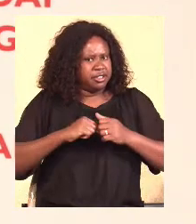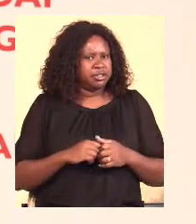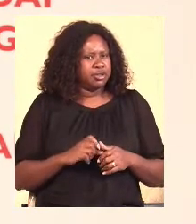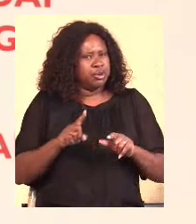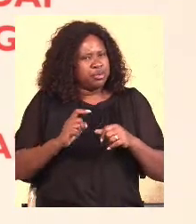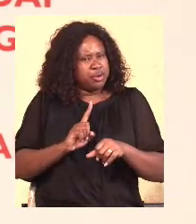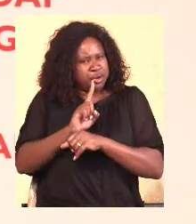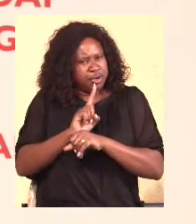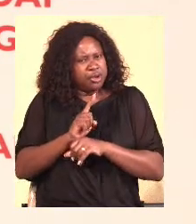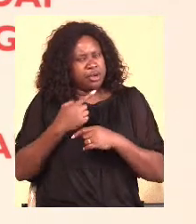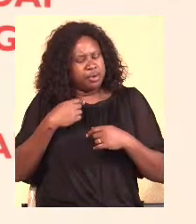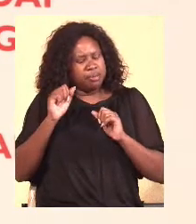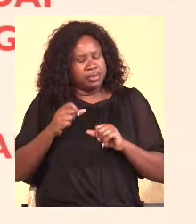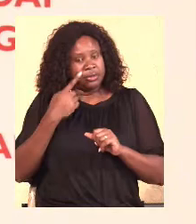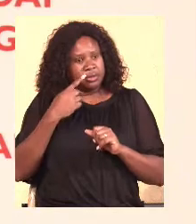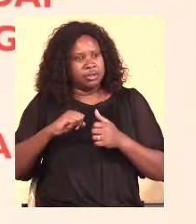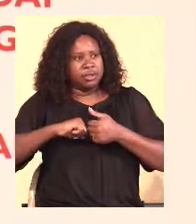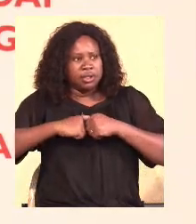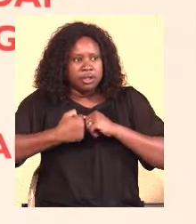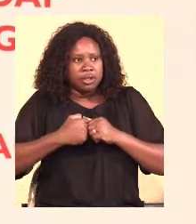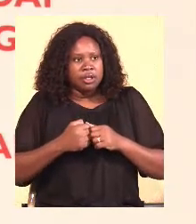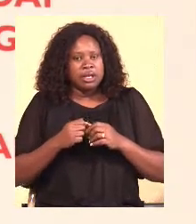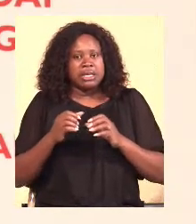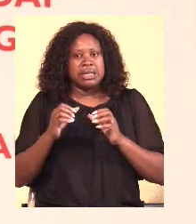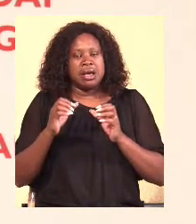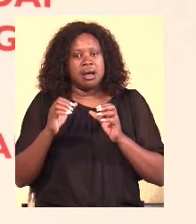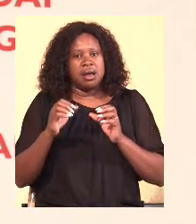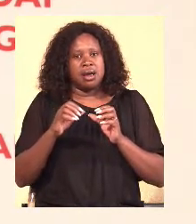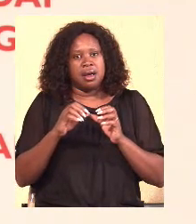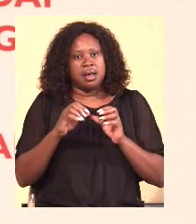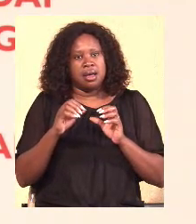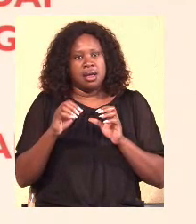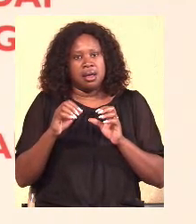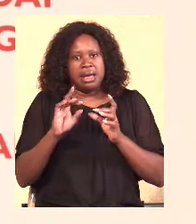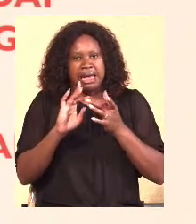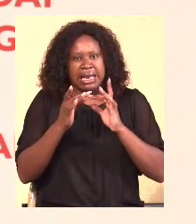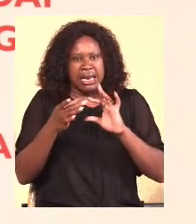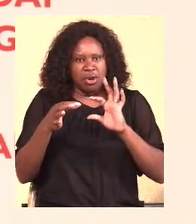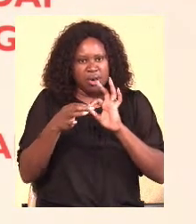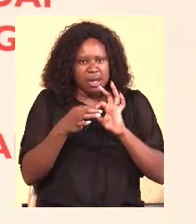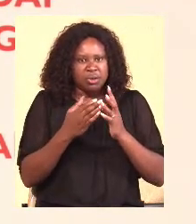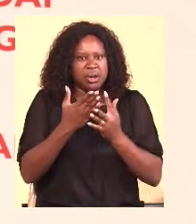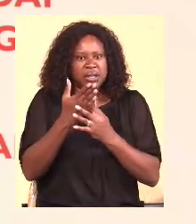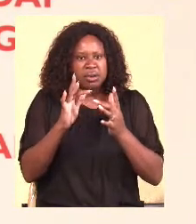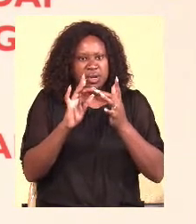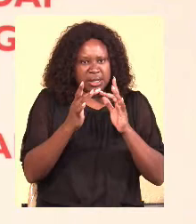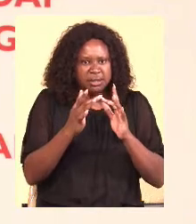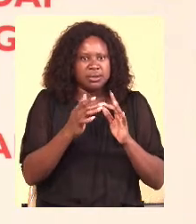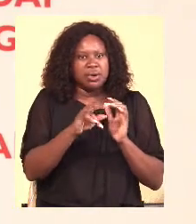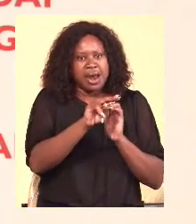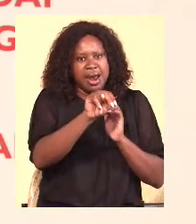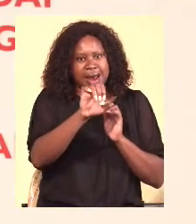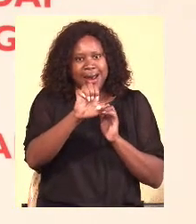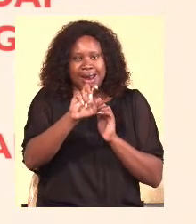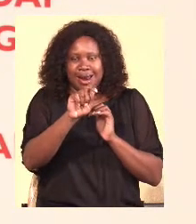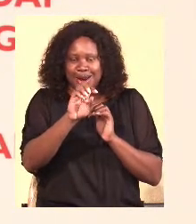to look at here as a challenge is network coverage, internet connection or access to internet by